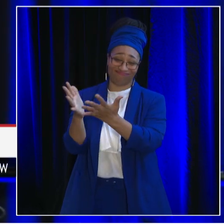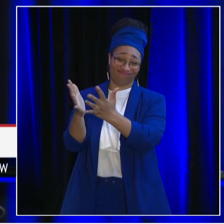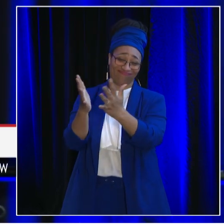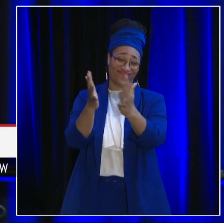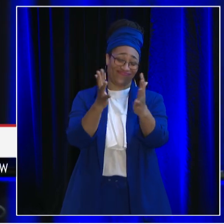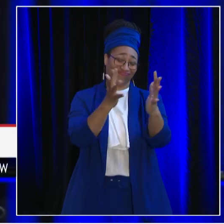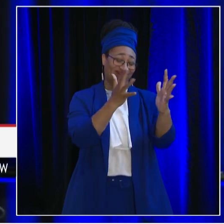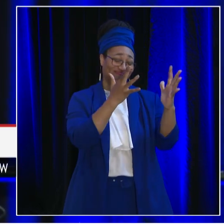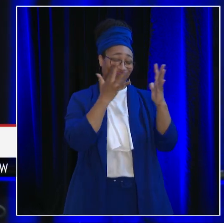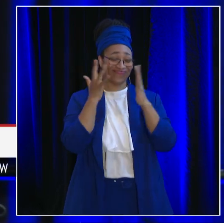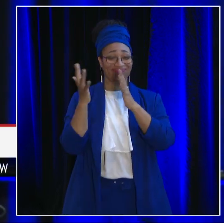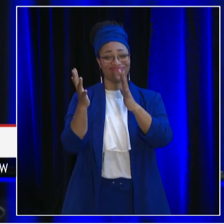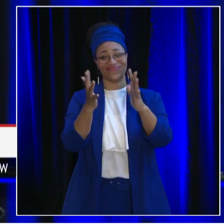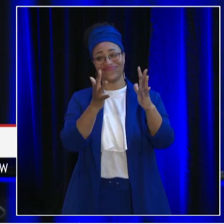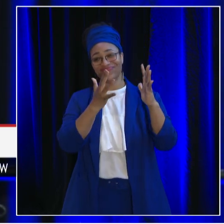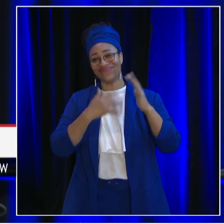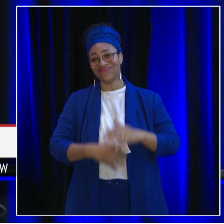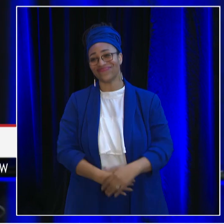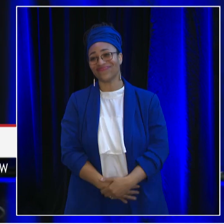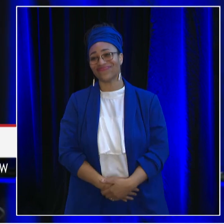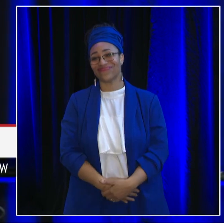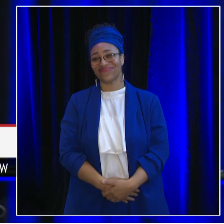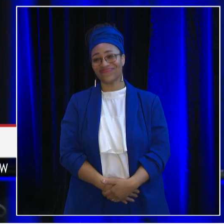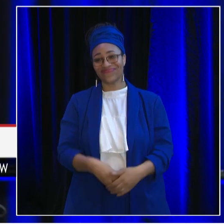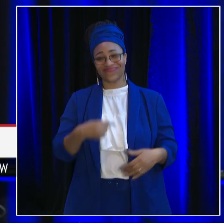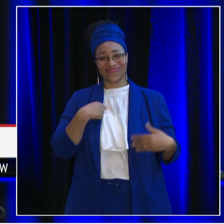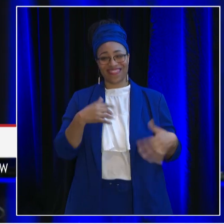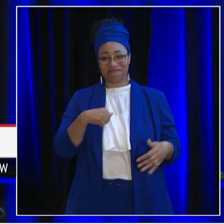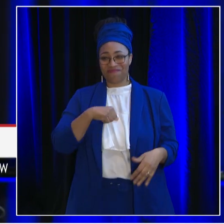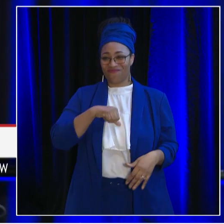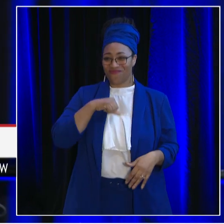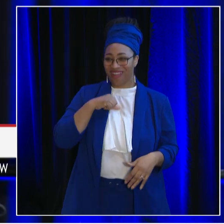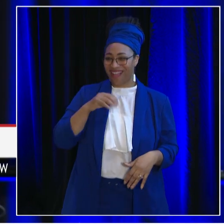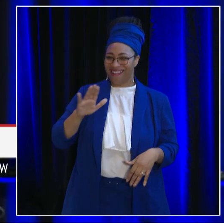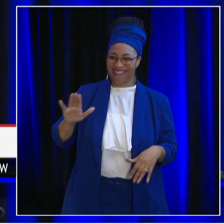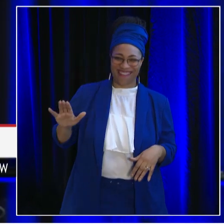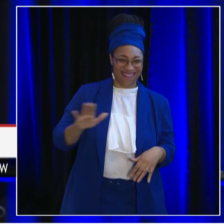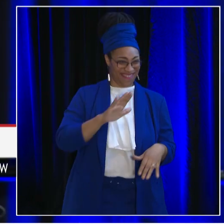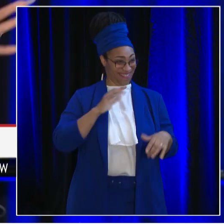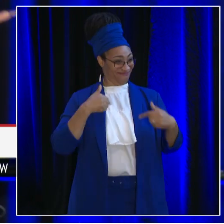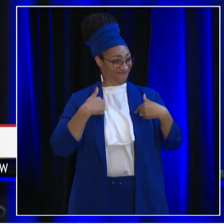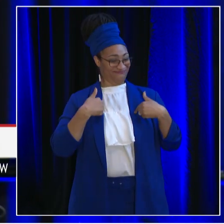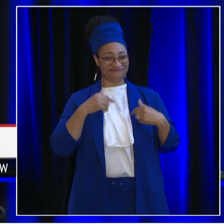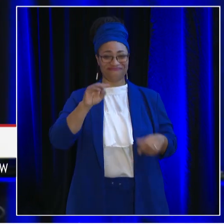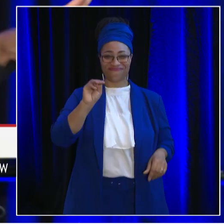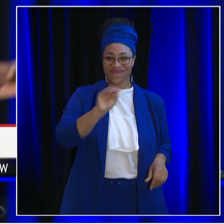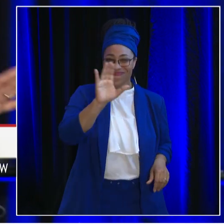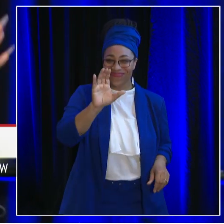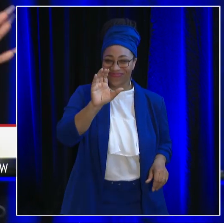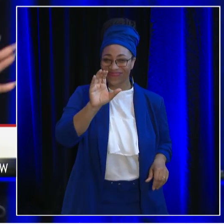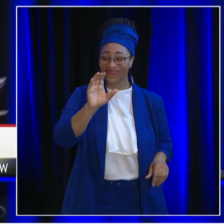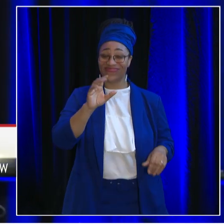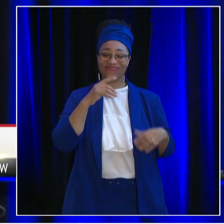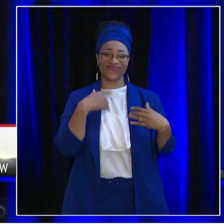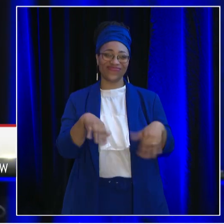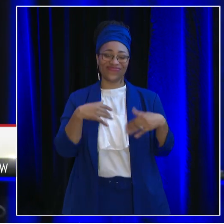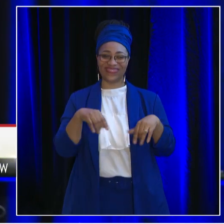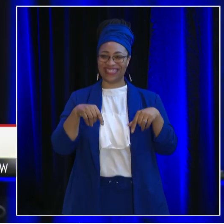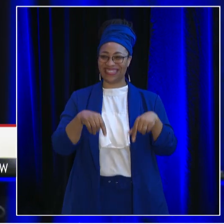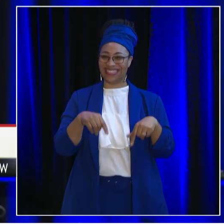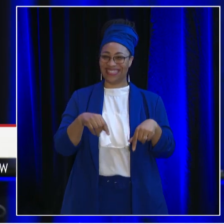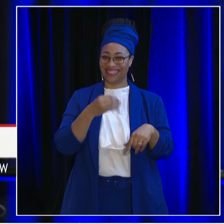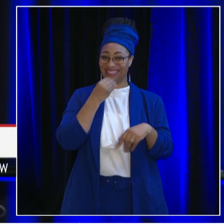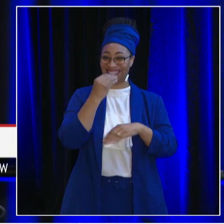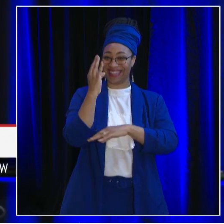Now, I am very pleased to be your MC for this esteemed luncheon. For those of you who do not know, I am